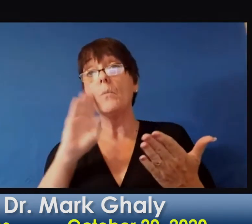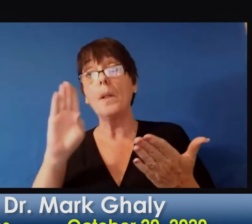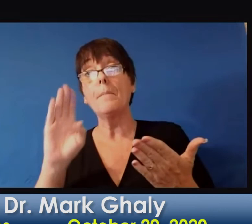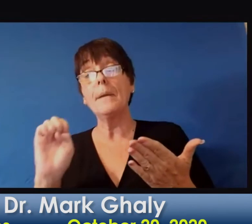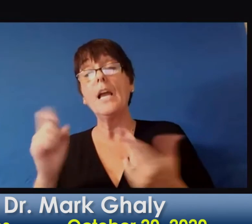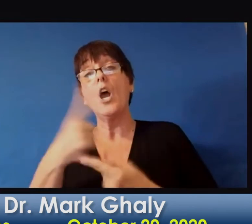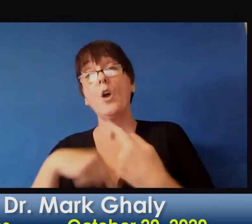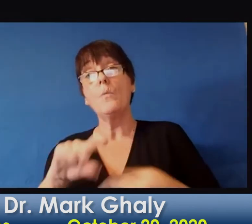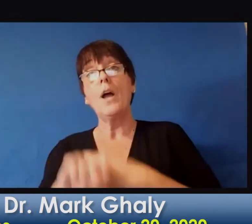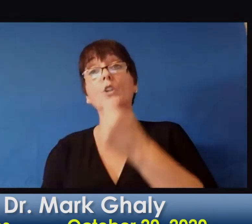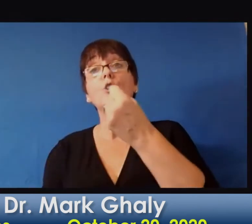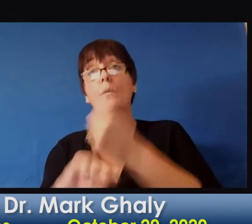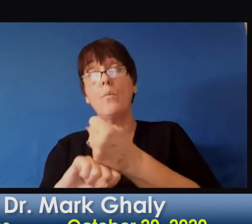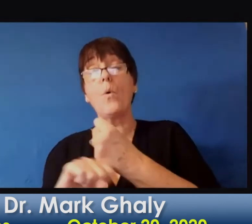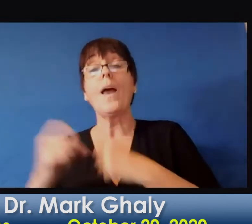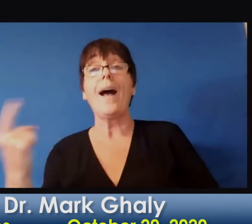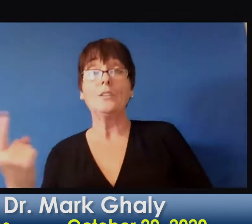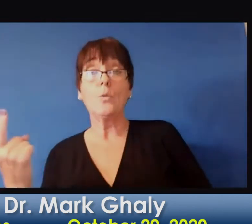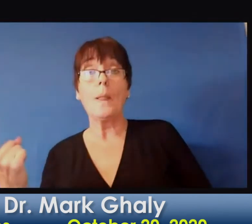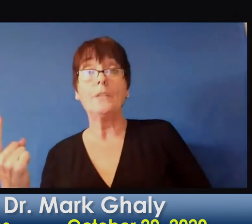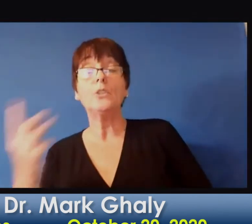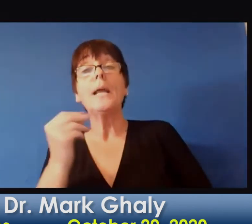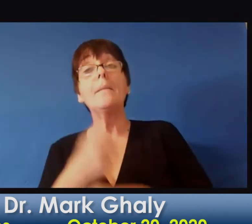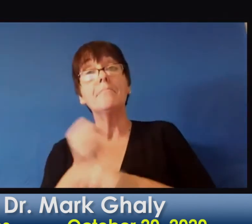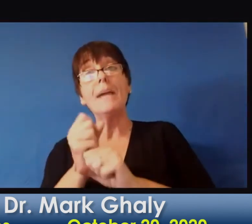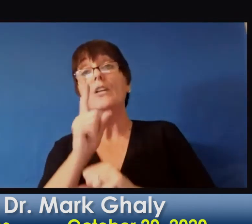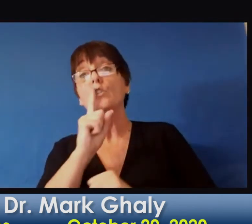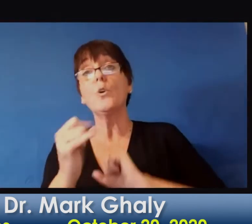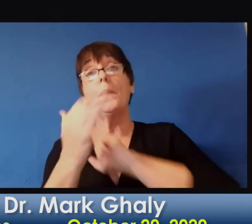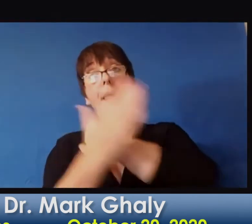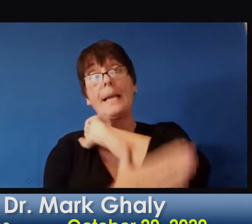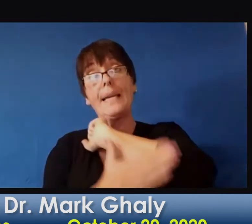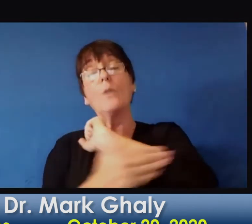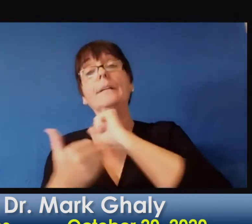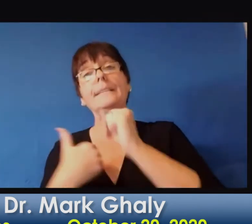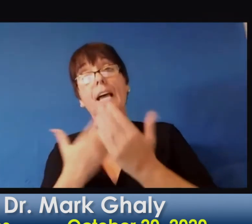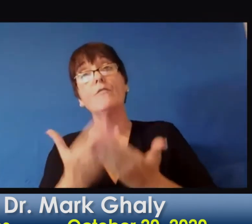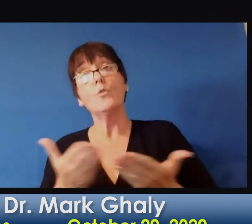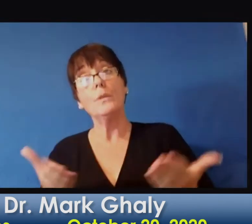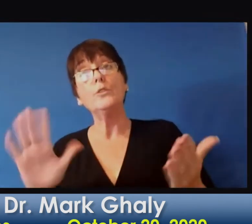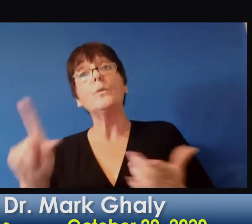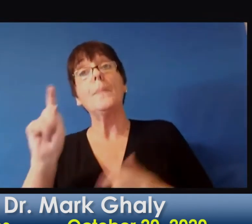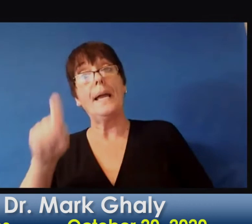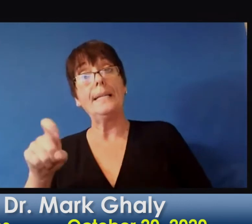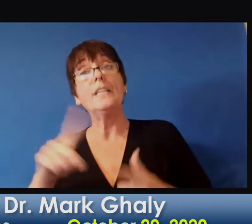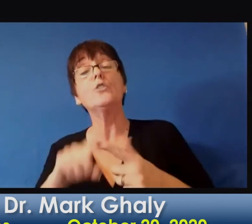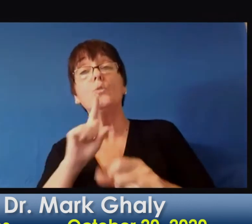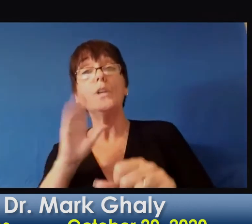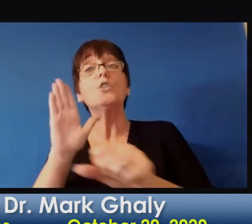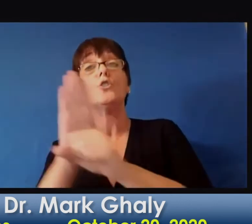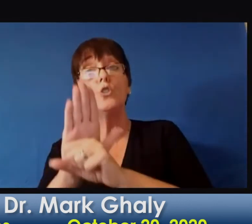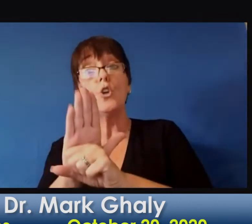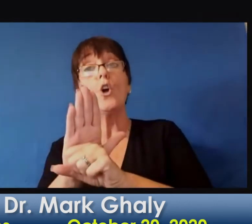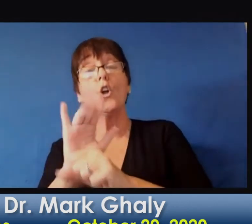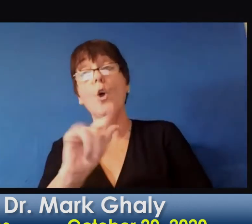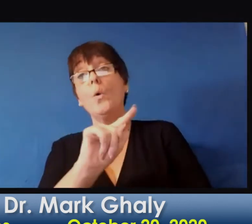around supportive isolation and making sure that counties have the resources they need to ensure that those